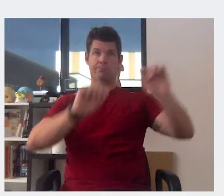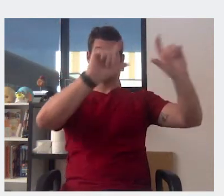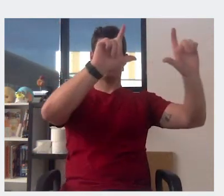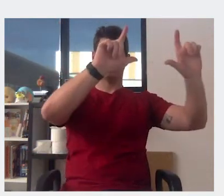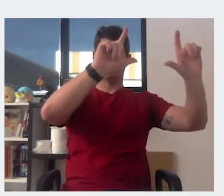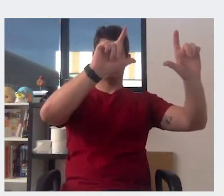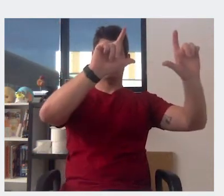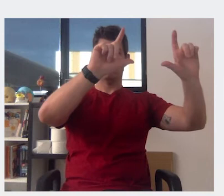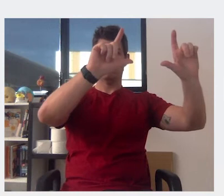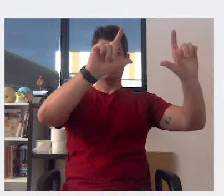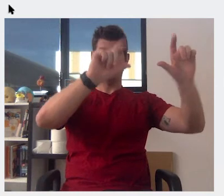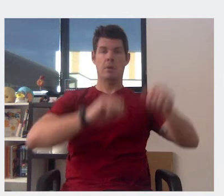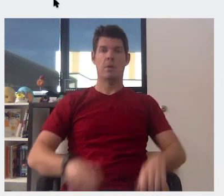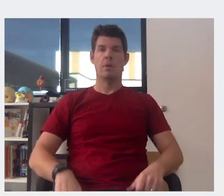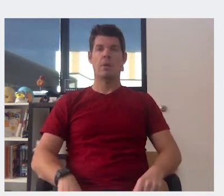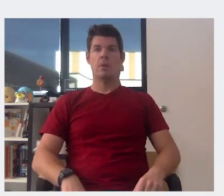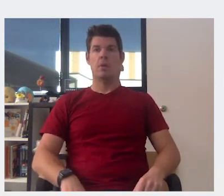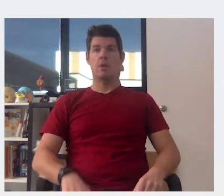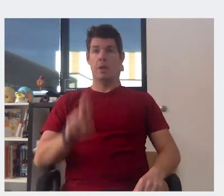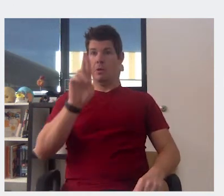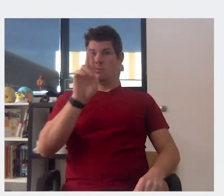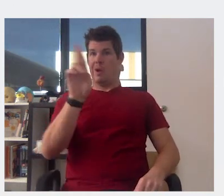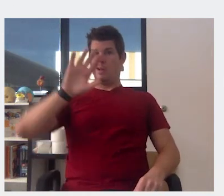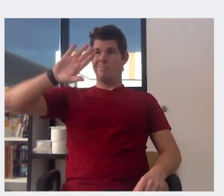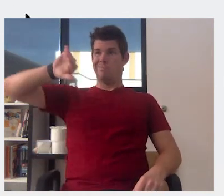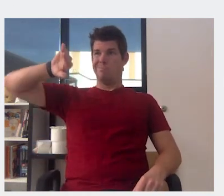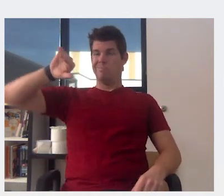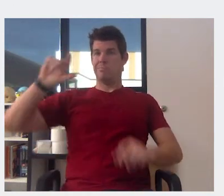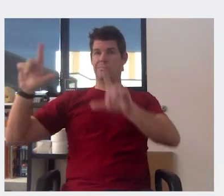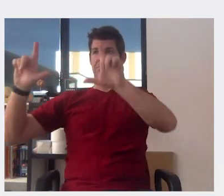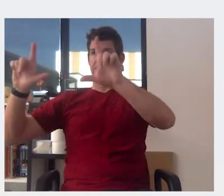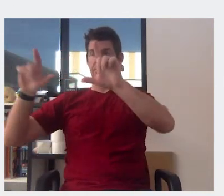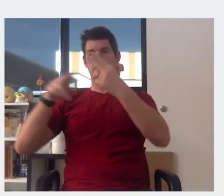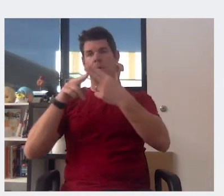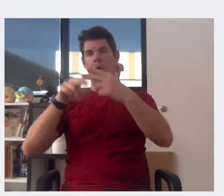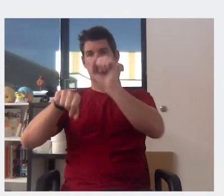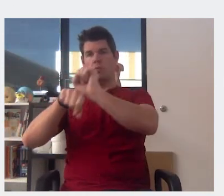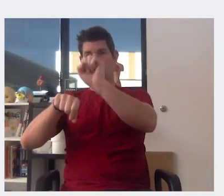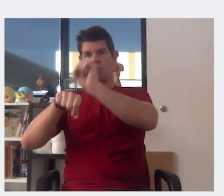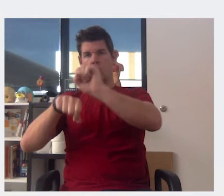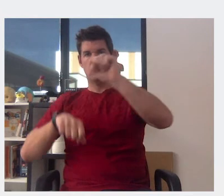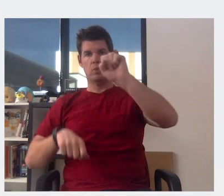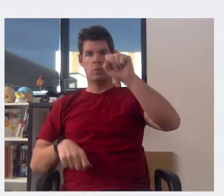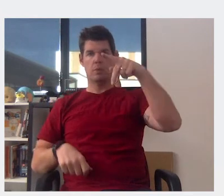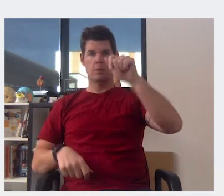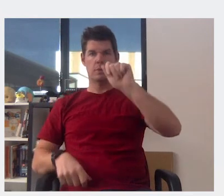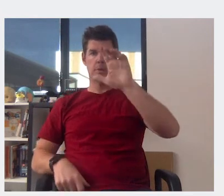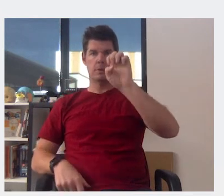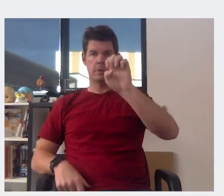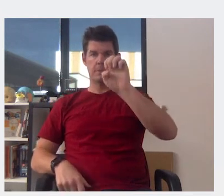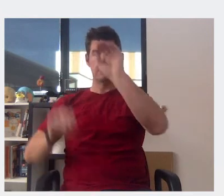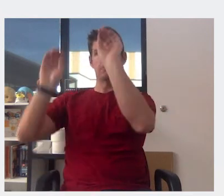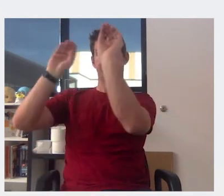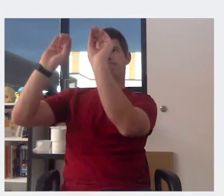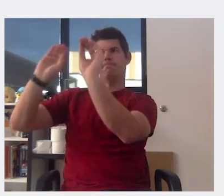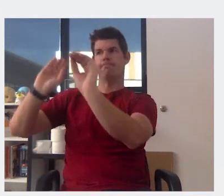into details. Over here on the right, this little workspace area is where we're going to construct our codes, our code